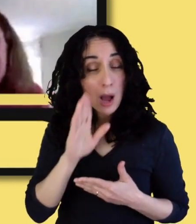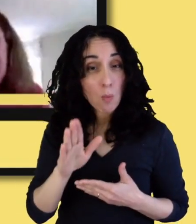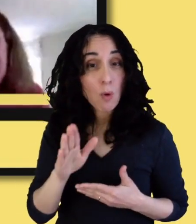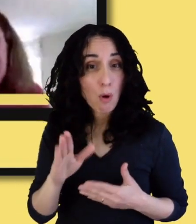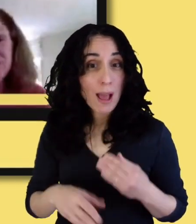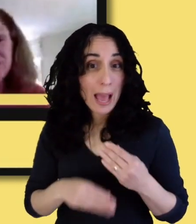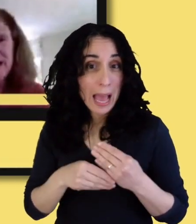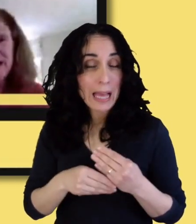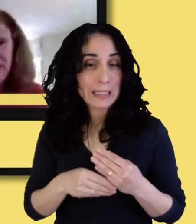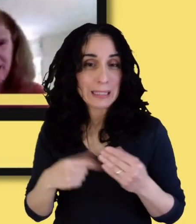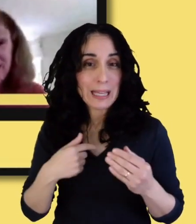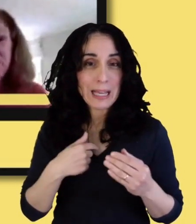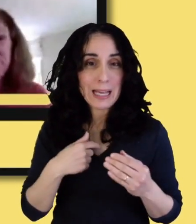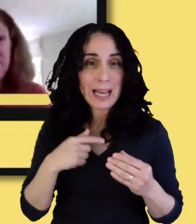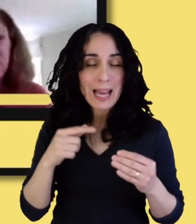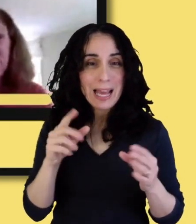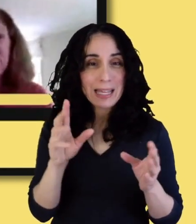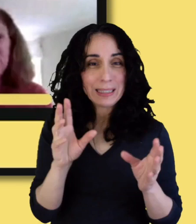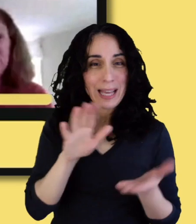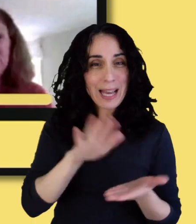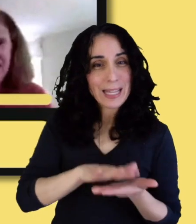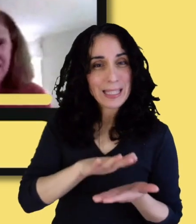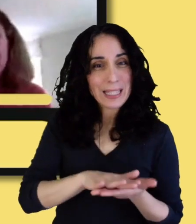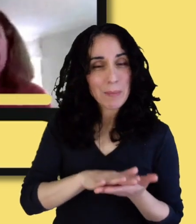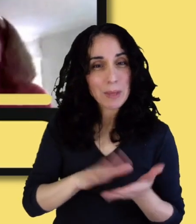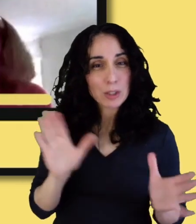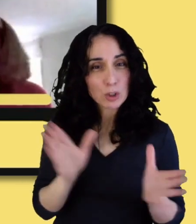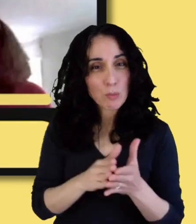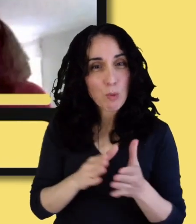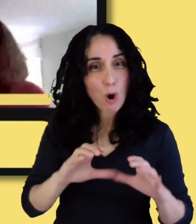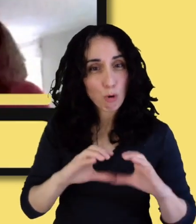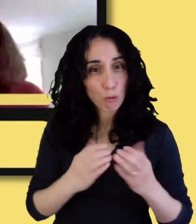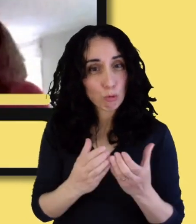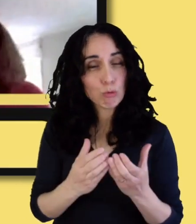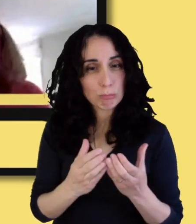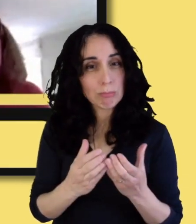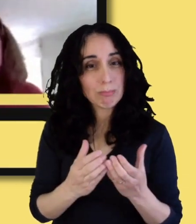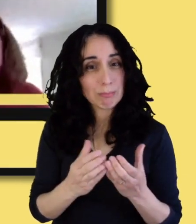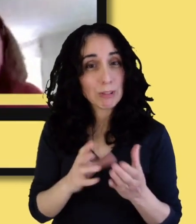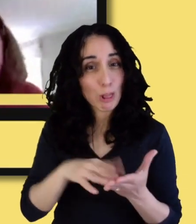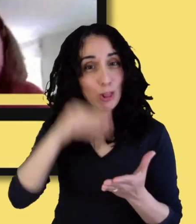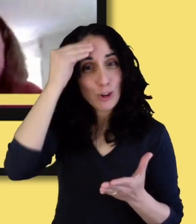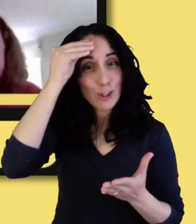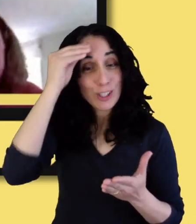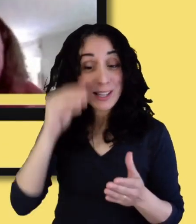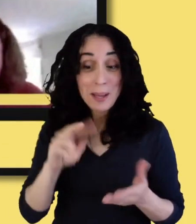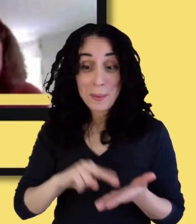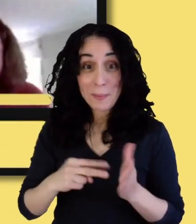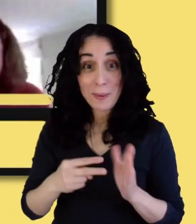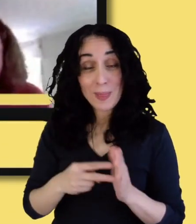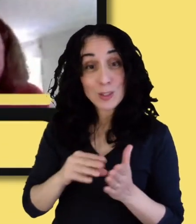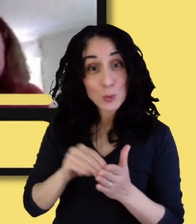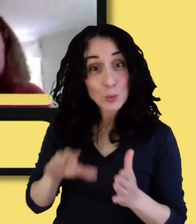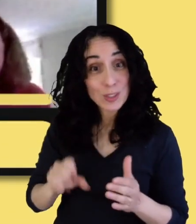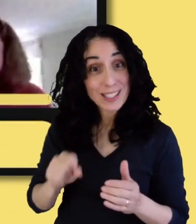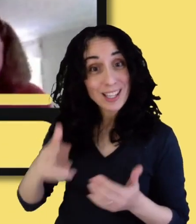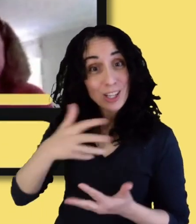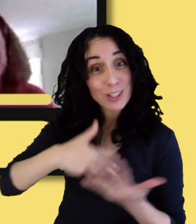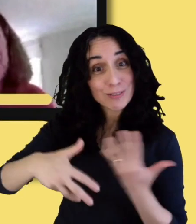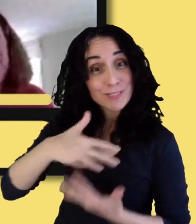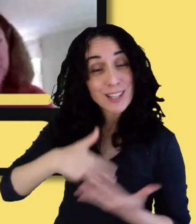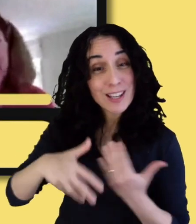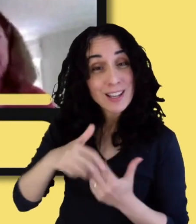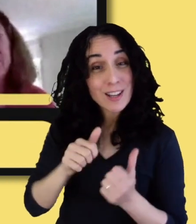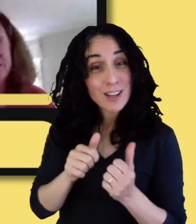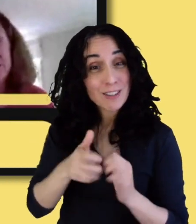move on where I actually am going to be holding academic small group learning. And so I will allow the children to be